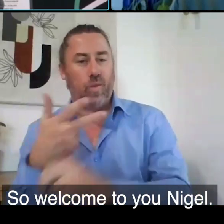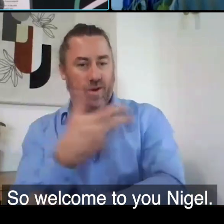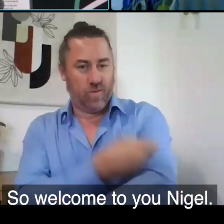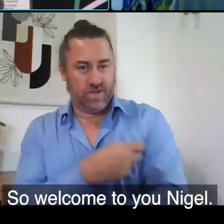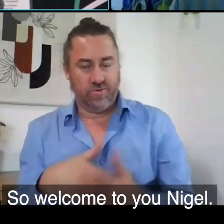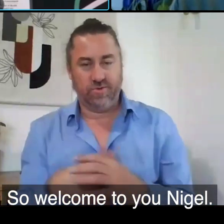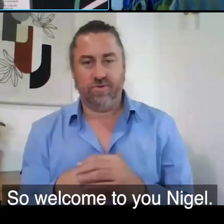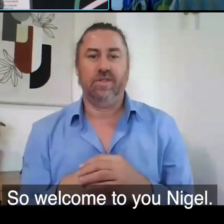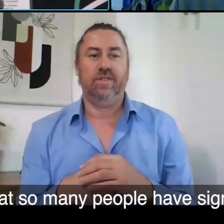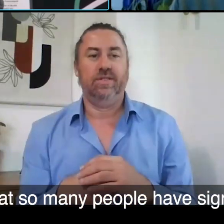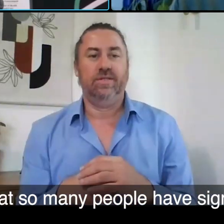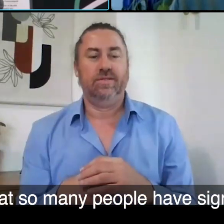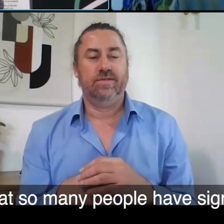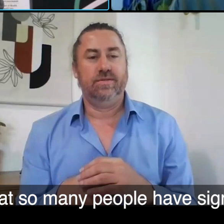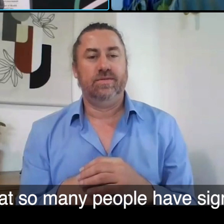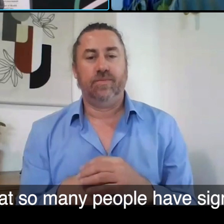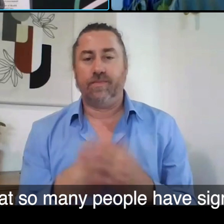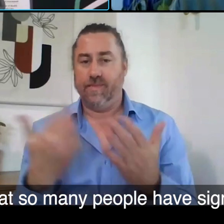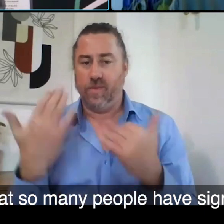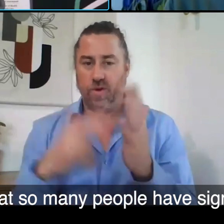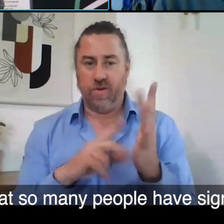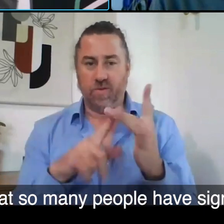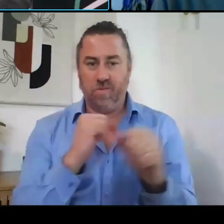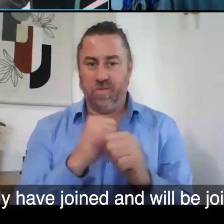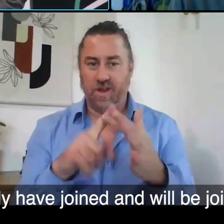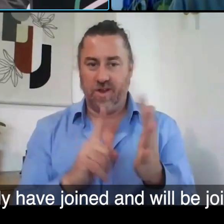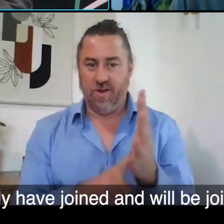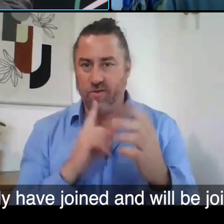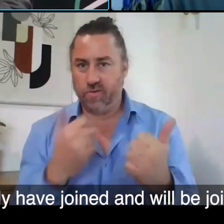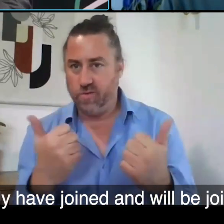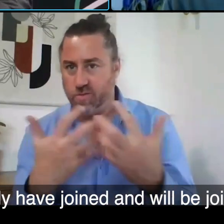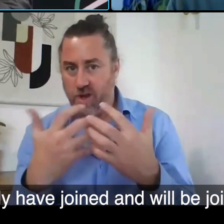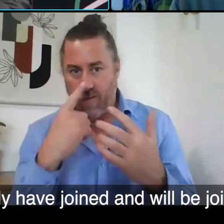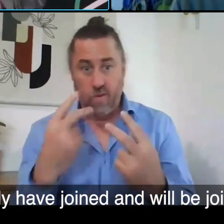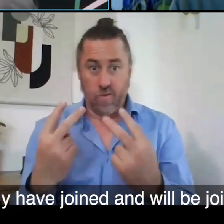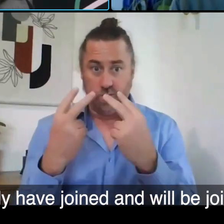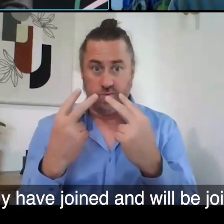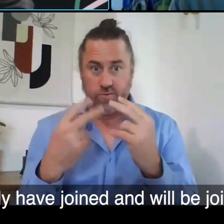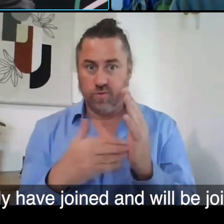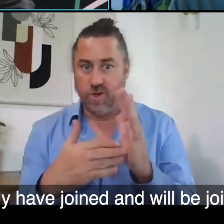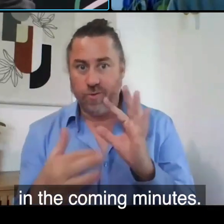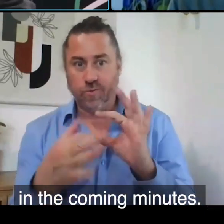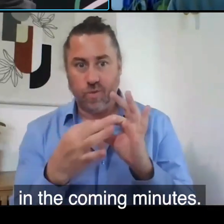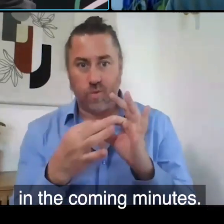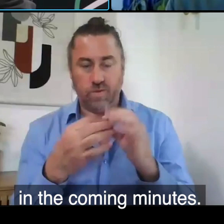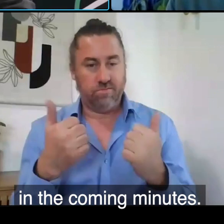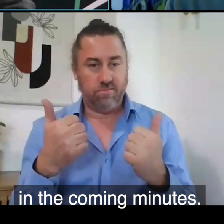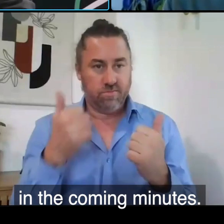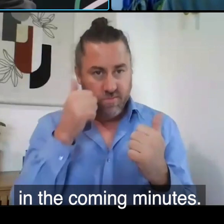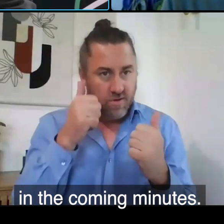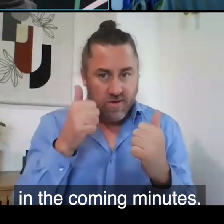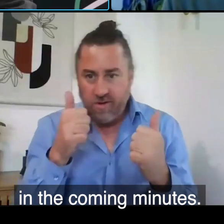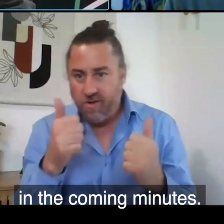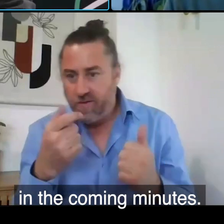Nigel. It's great that so many people have signed up and hopefully have joined and will be joining us in the coming